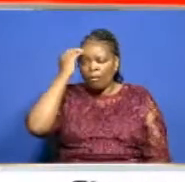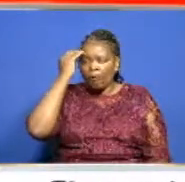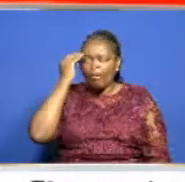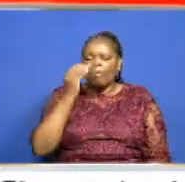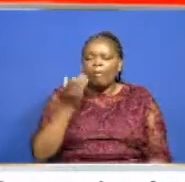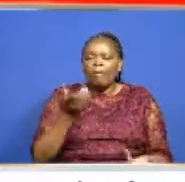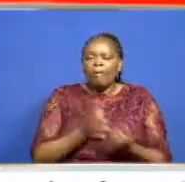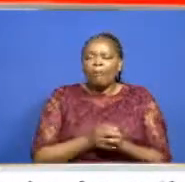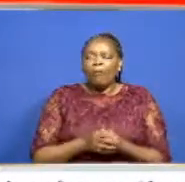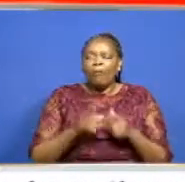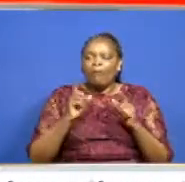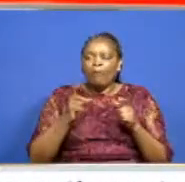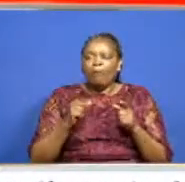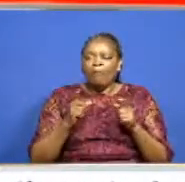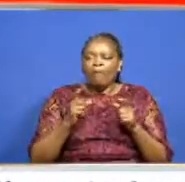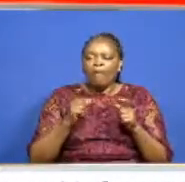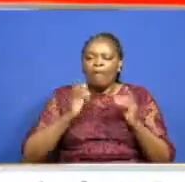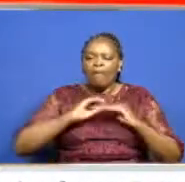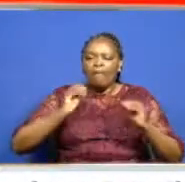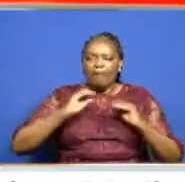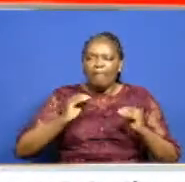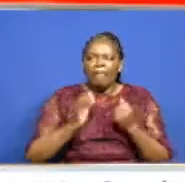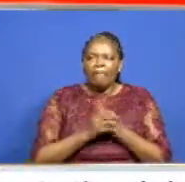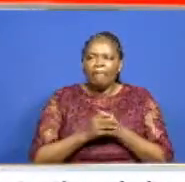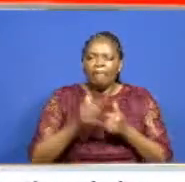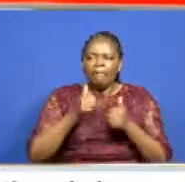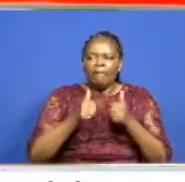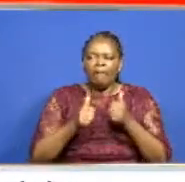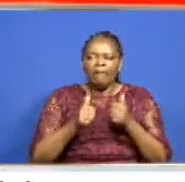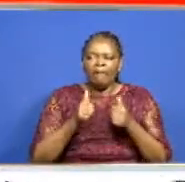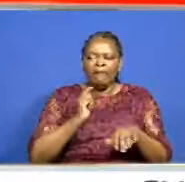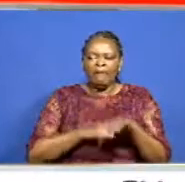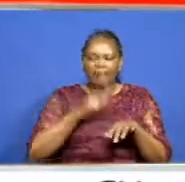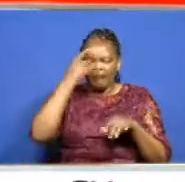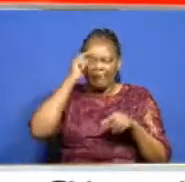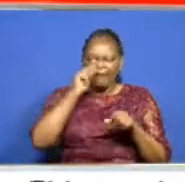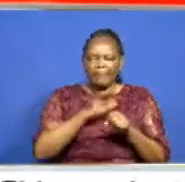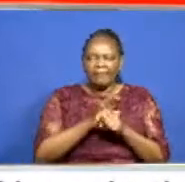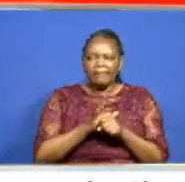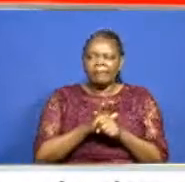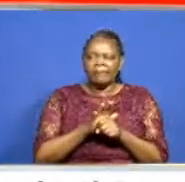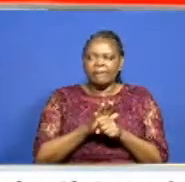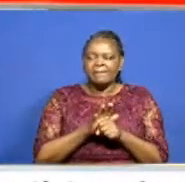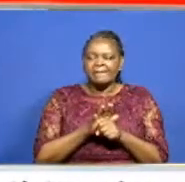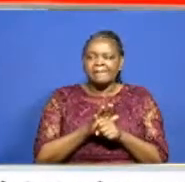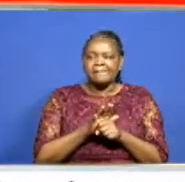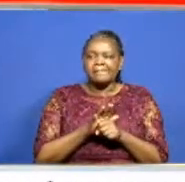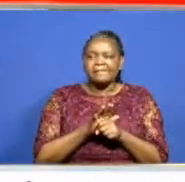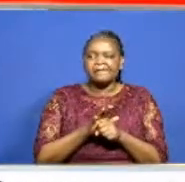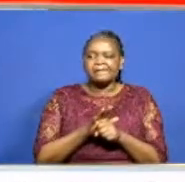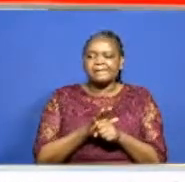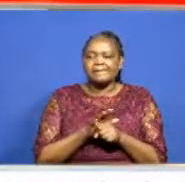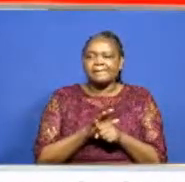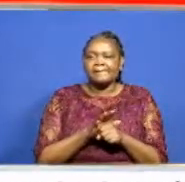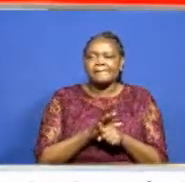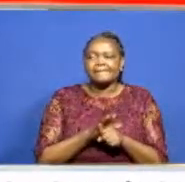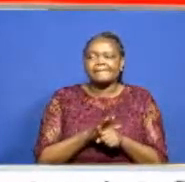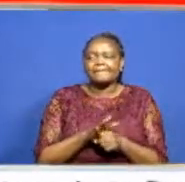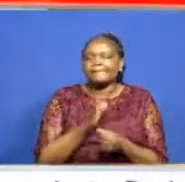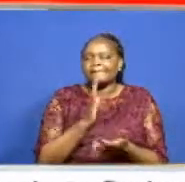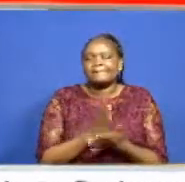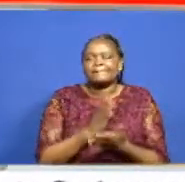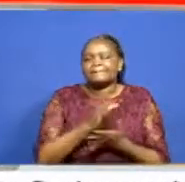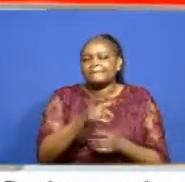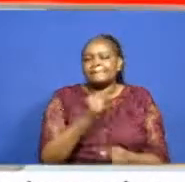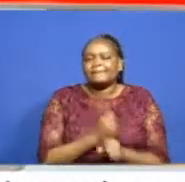to propagate education, which during this emergency period. From our end, it has not been very